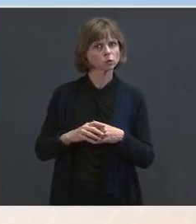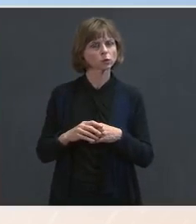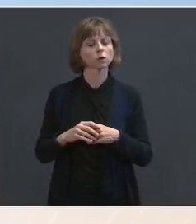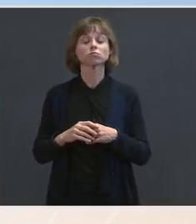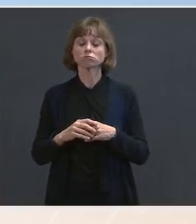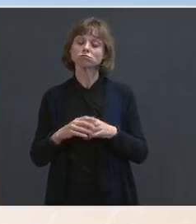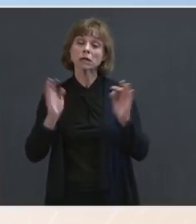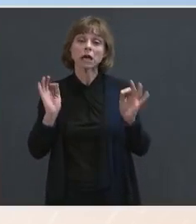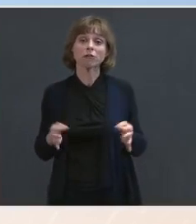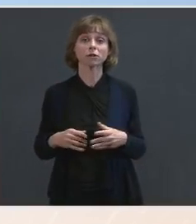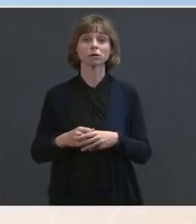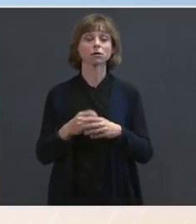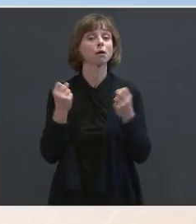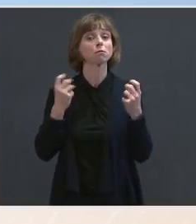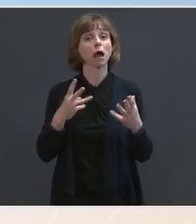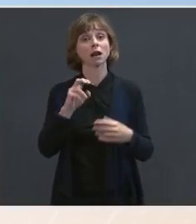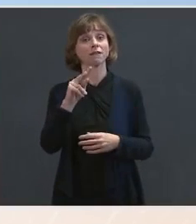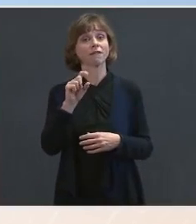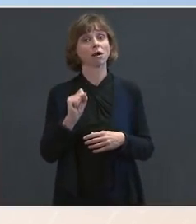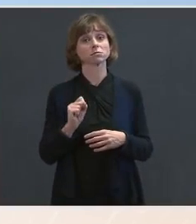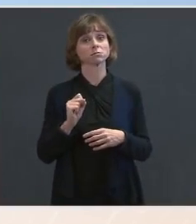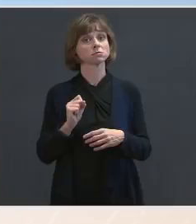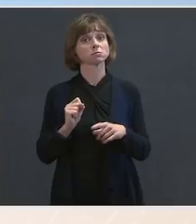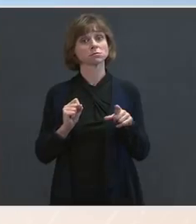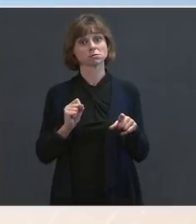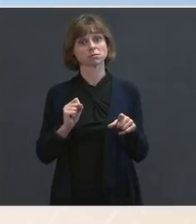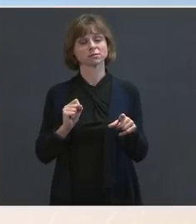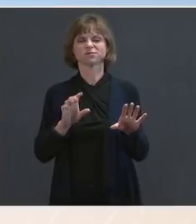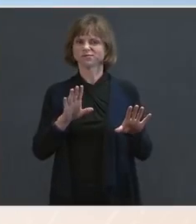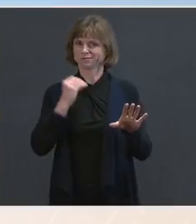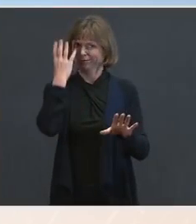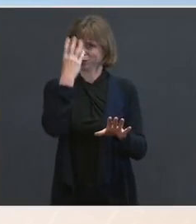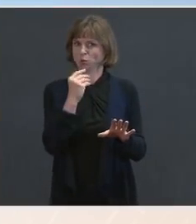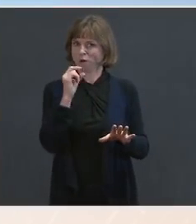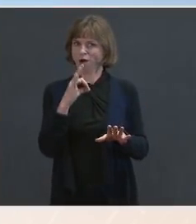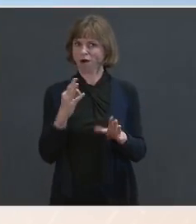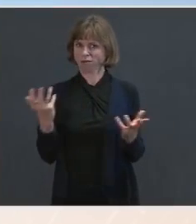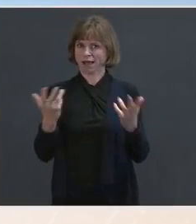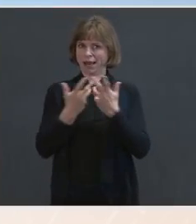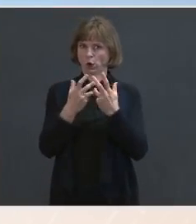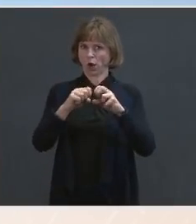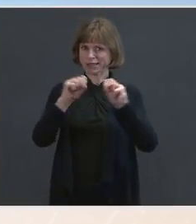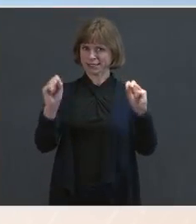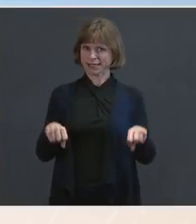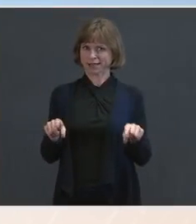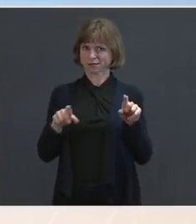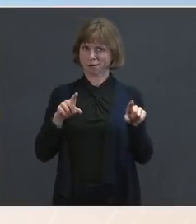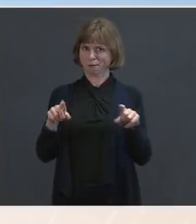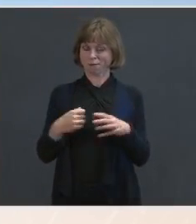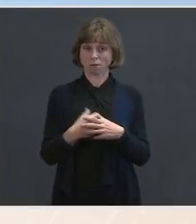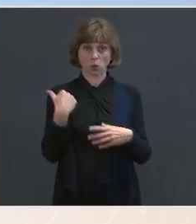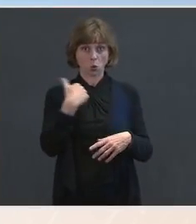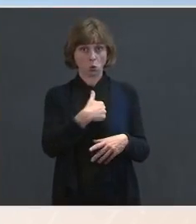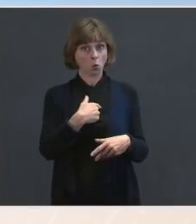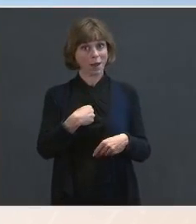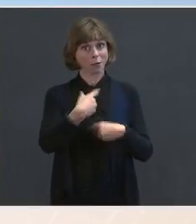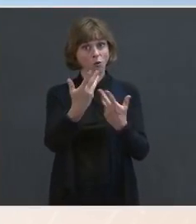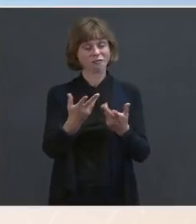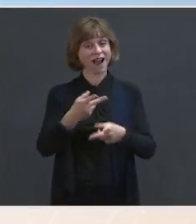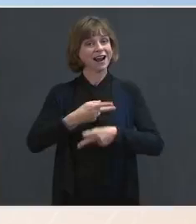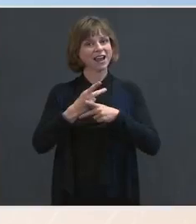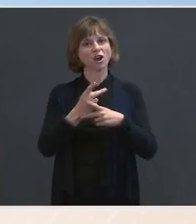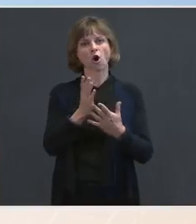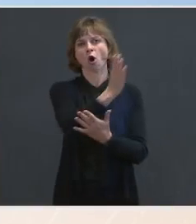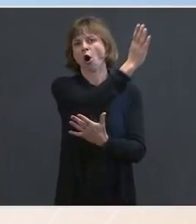of our veterans are obviously, this is the beauty of the integrated system, which is we provide care across the range of